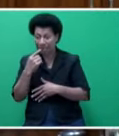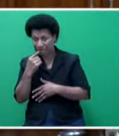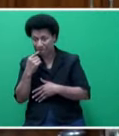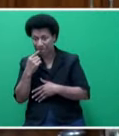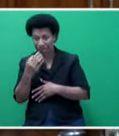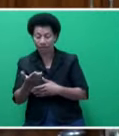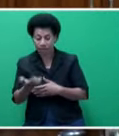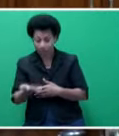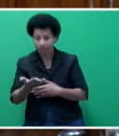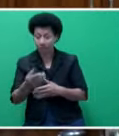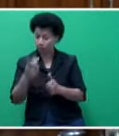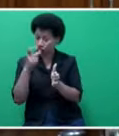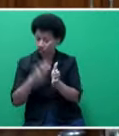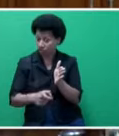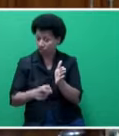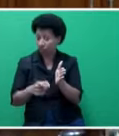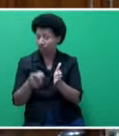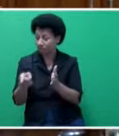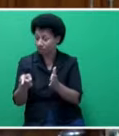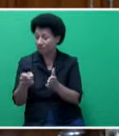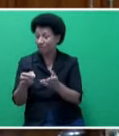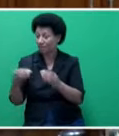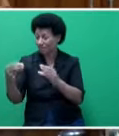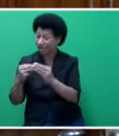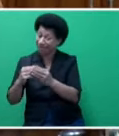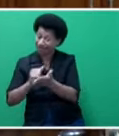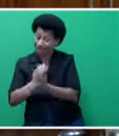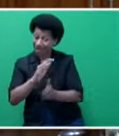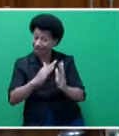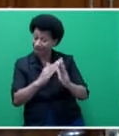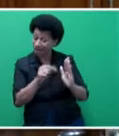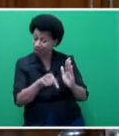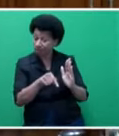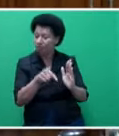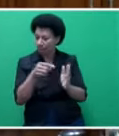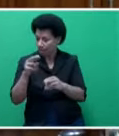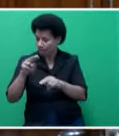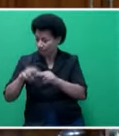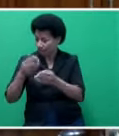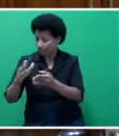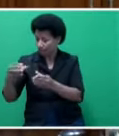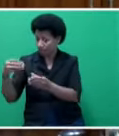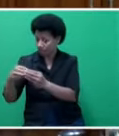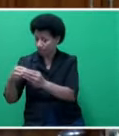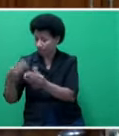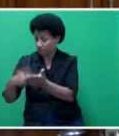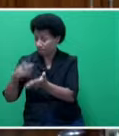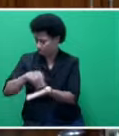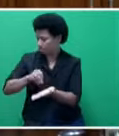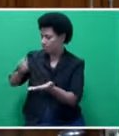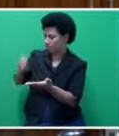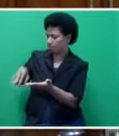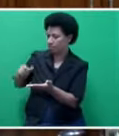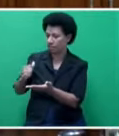the property in the outside chance of that home being mortgagee sold,